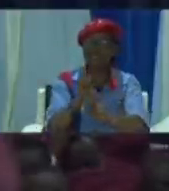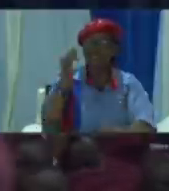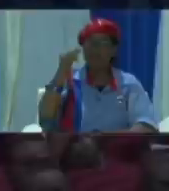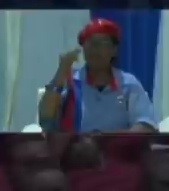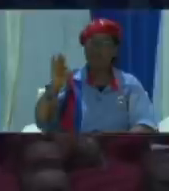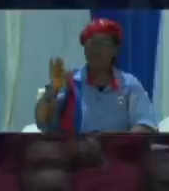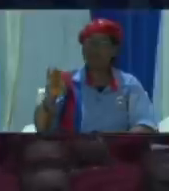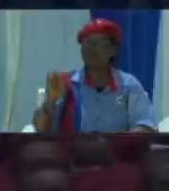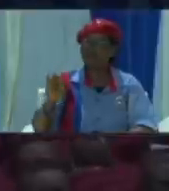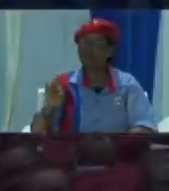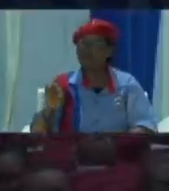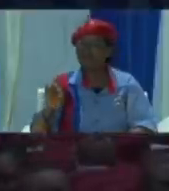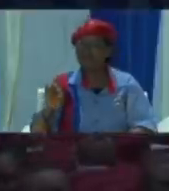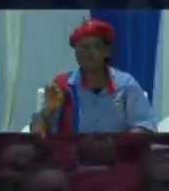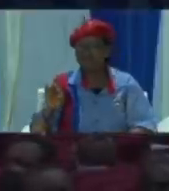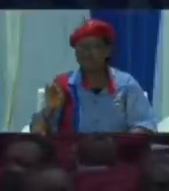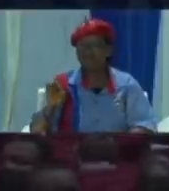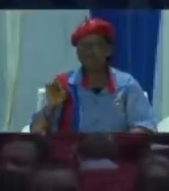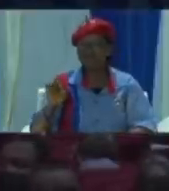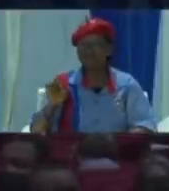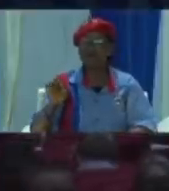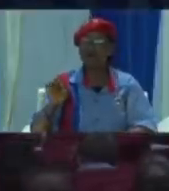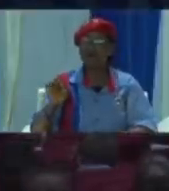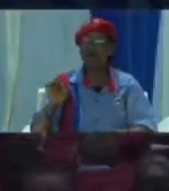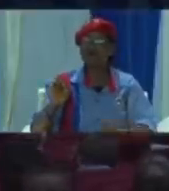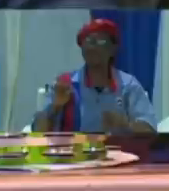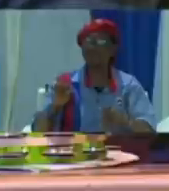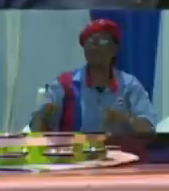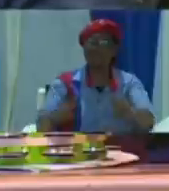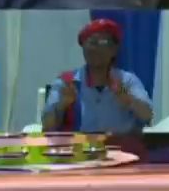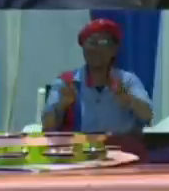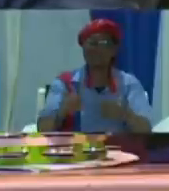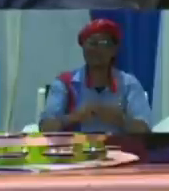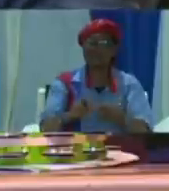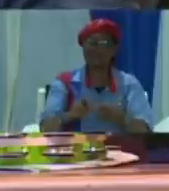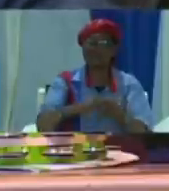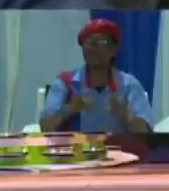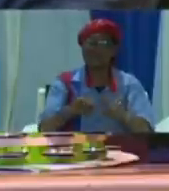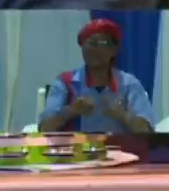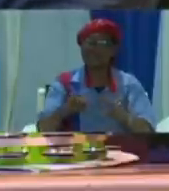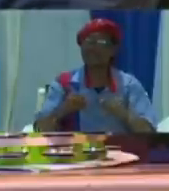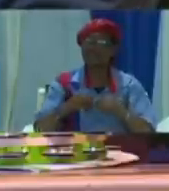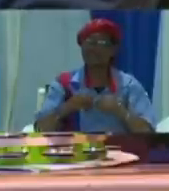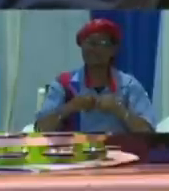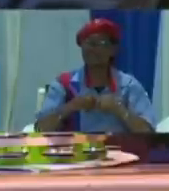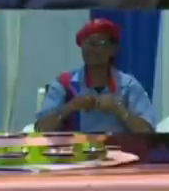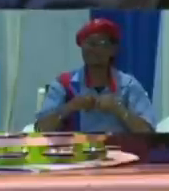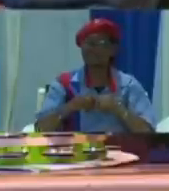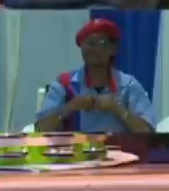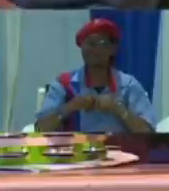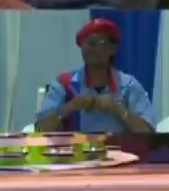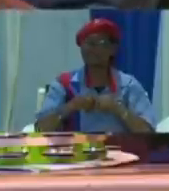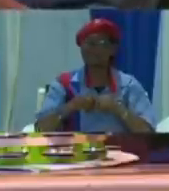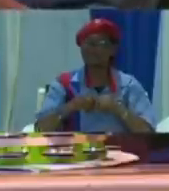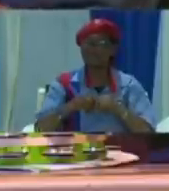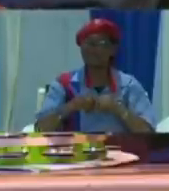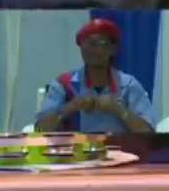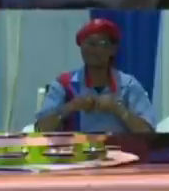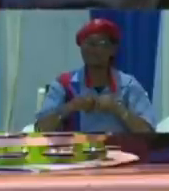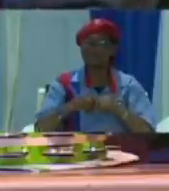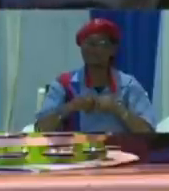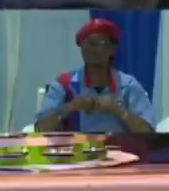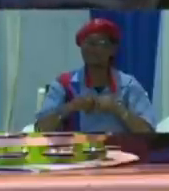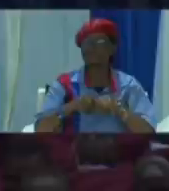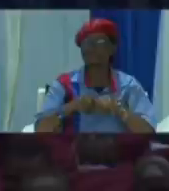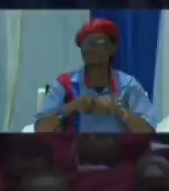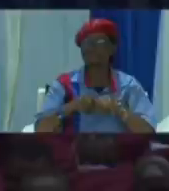way you should relate. Gẹ́gẹ́ bí oníwàásù, ó mọ̀ irú ọ̀nà ogun ló yẹ kó fi bá wọn lò pẹ̀lú àsọ ìkòríta